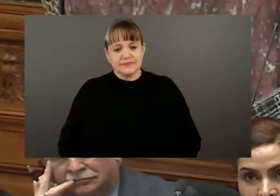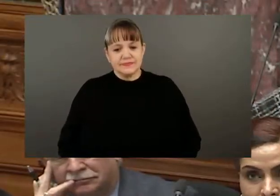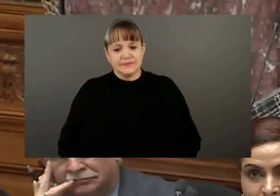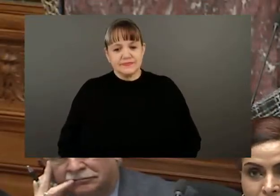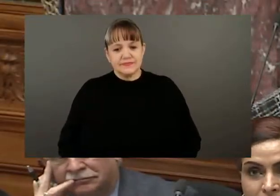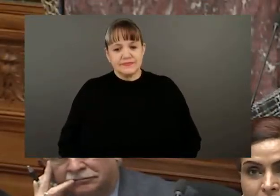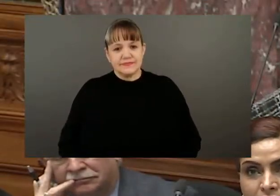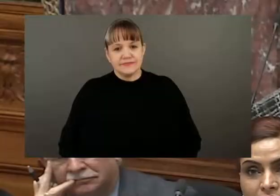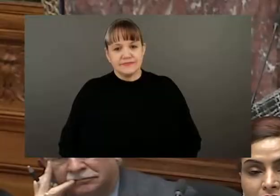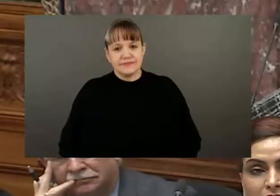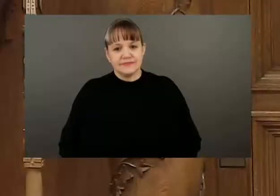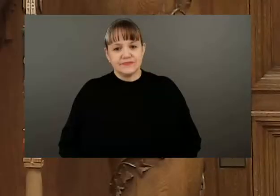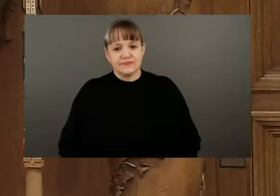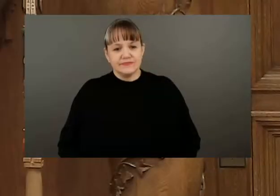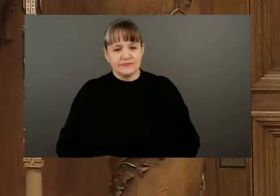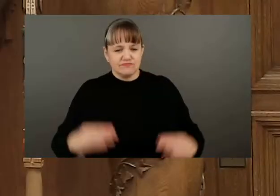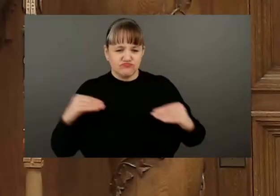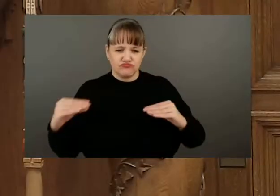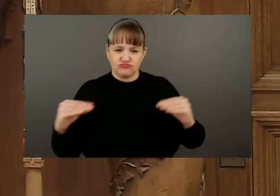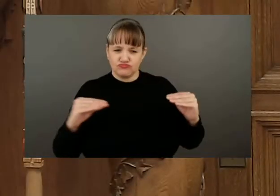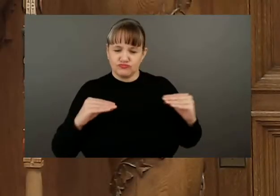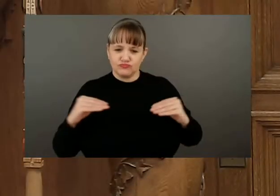Members, let